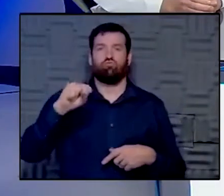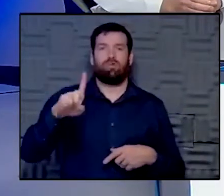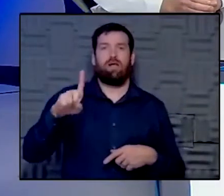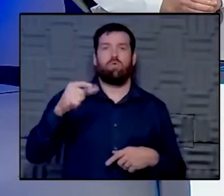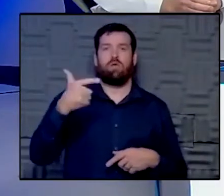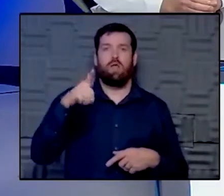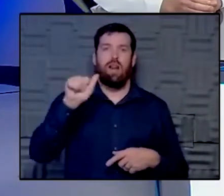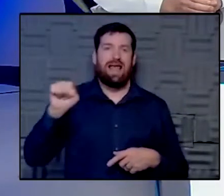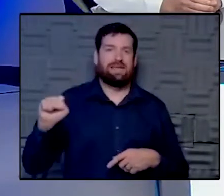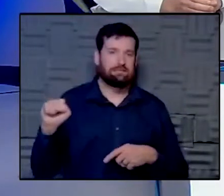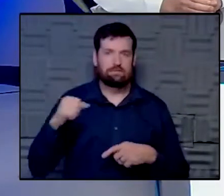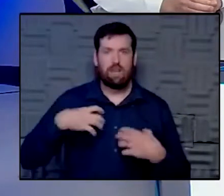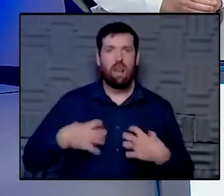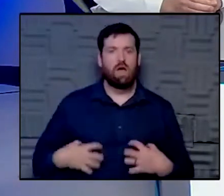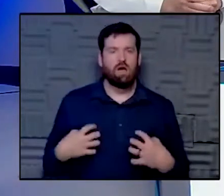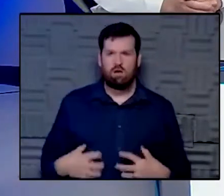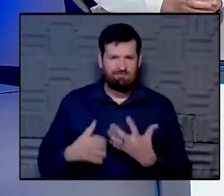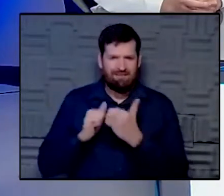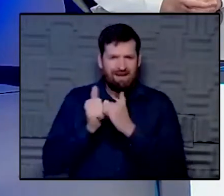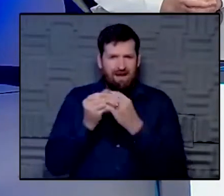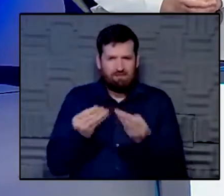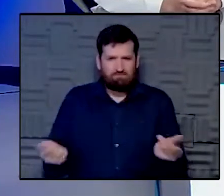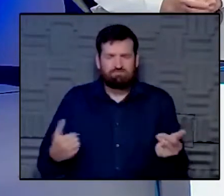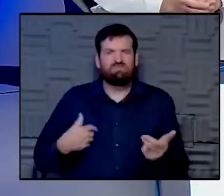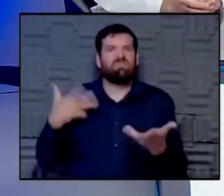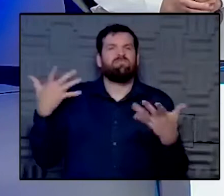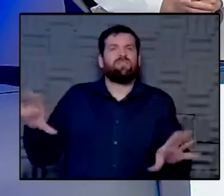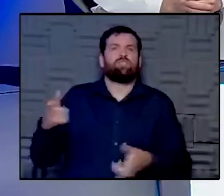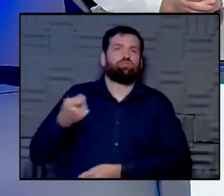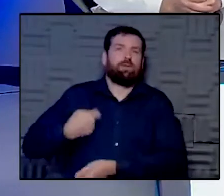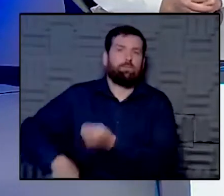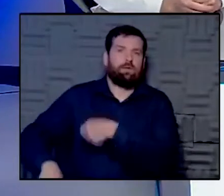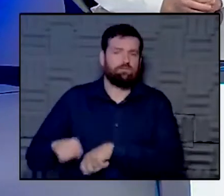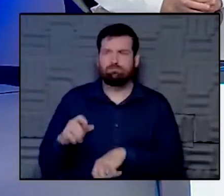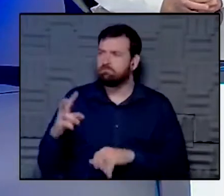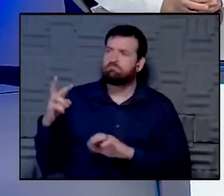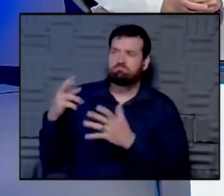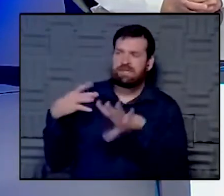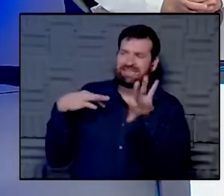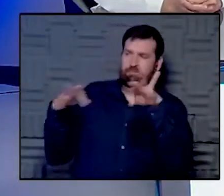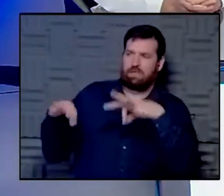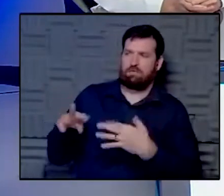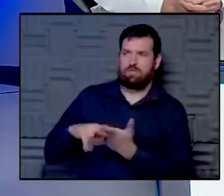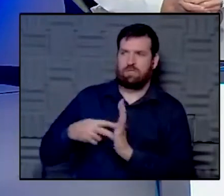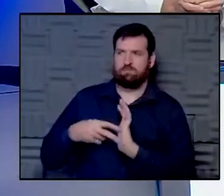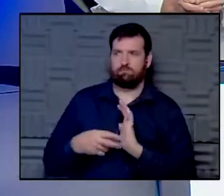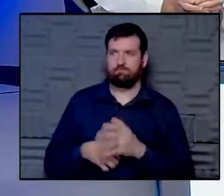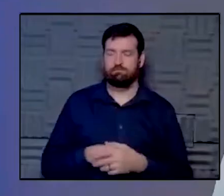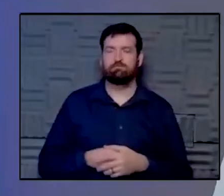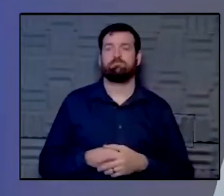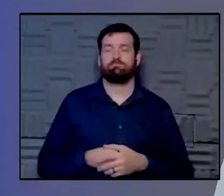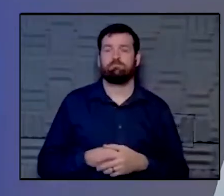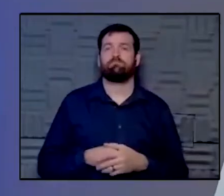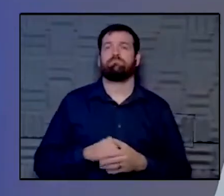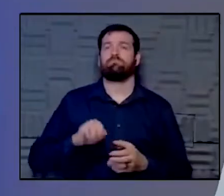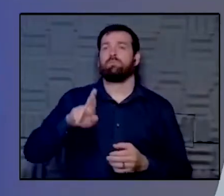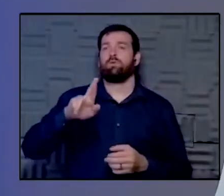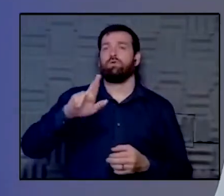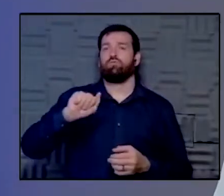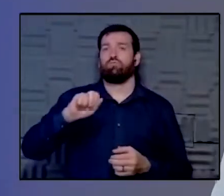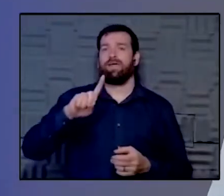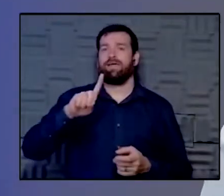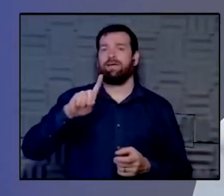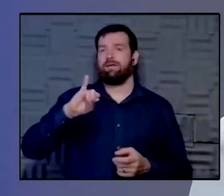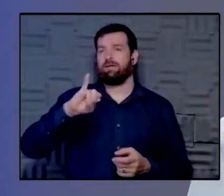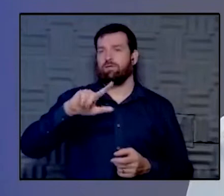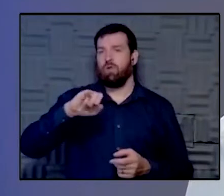COVID. What can be done for this? I am post-transplant. And you might explain what that means. Yeah. So this is a radiologic term. It's